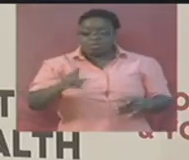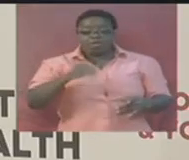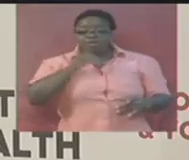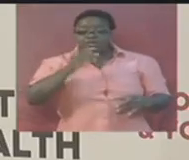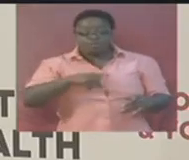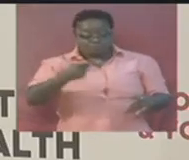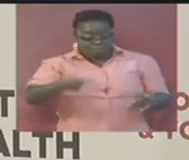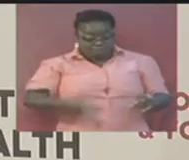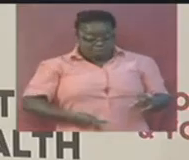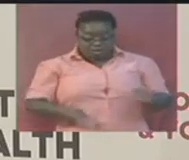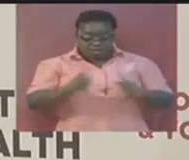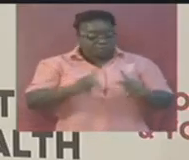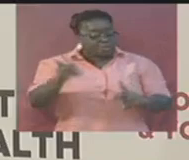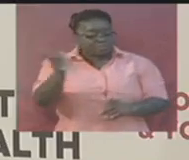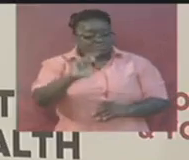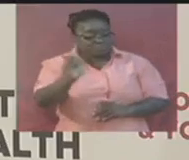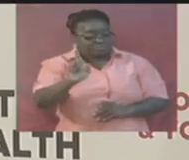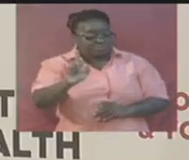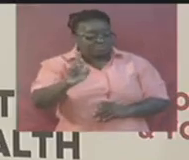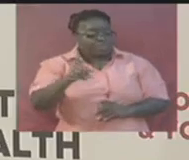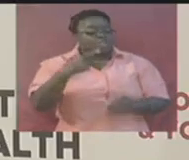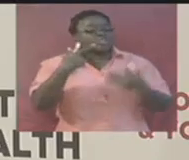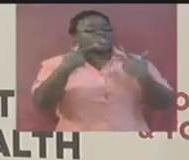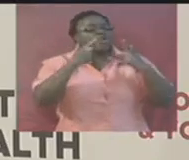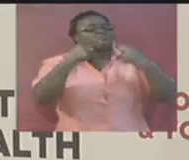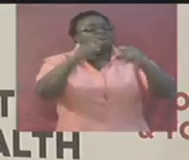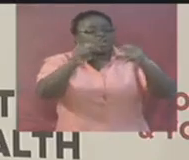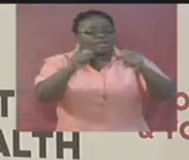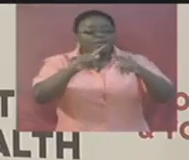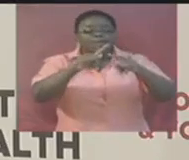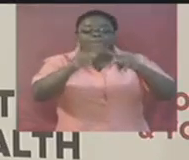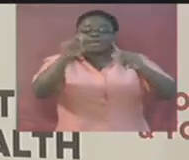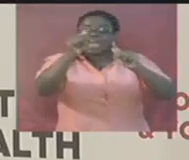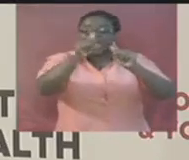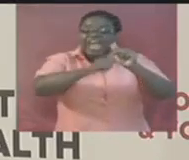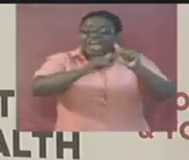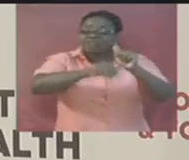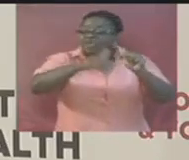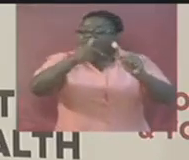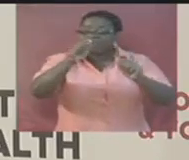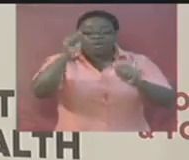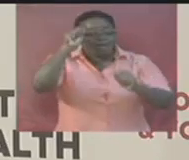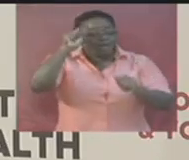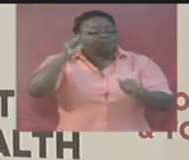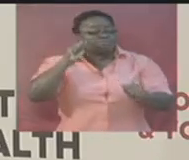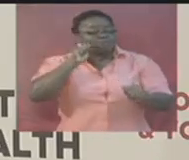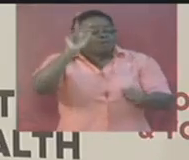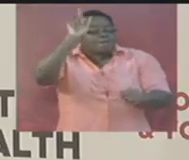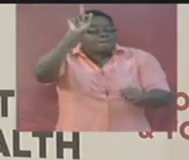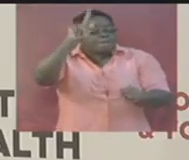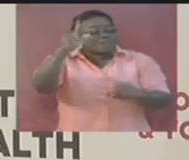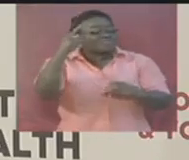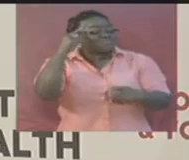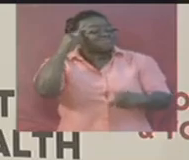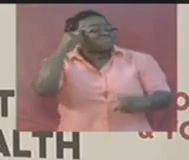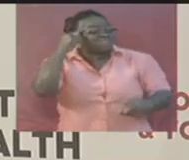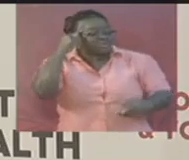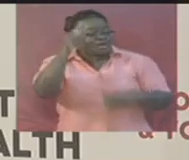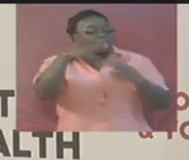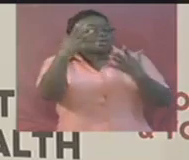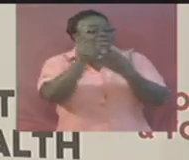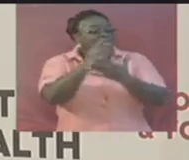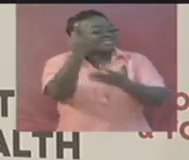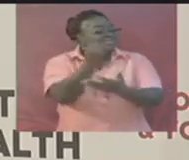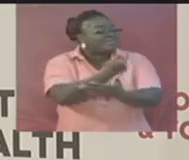and lactating women. Those trials are being done, but every other adult in this country seriously has to think about getting the vaccine. One